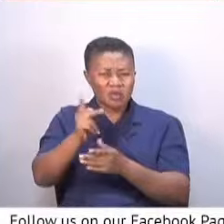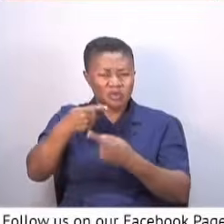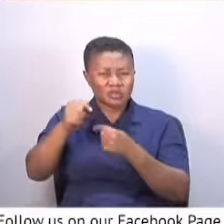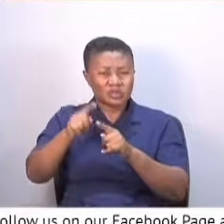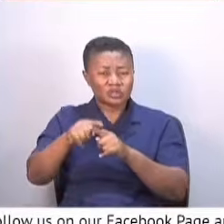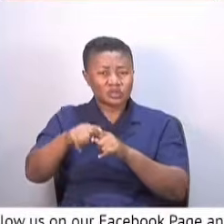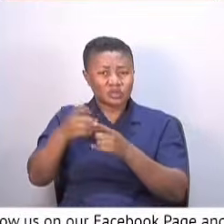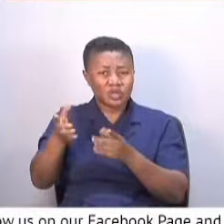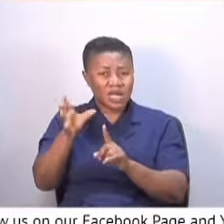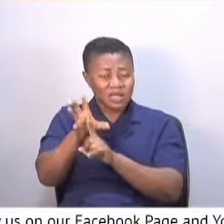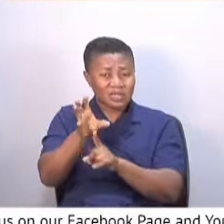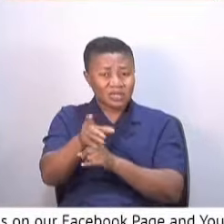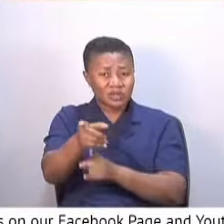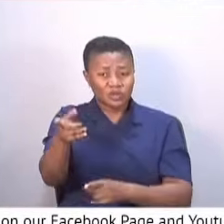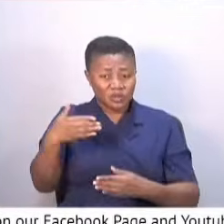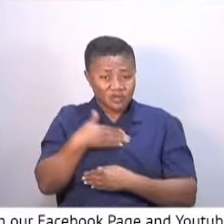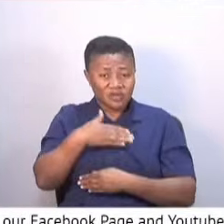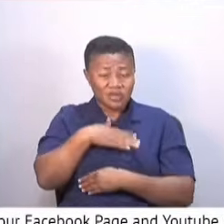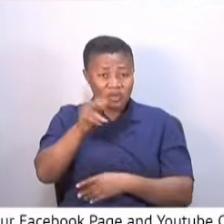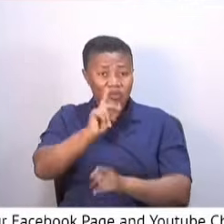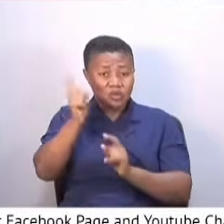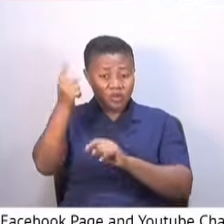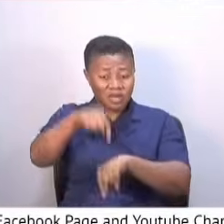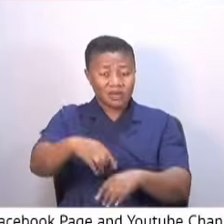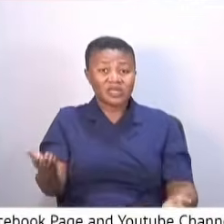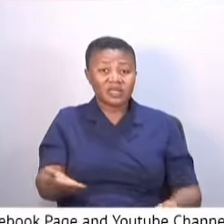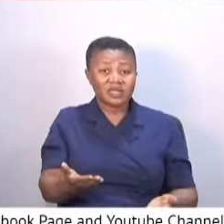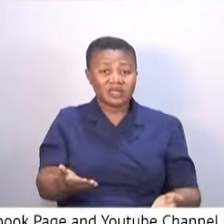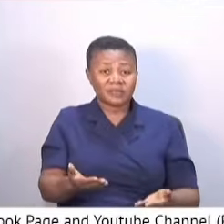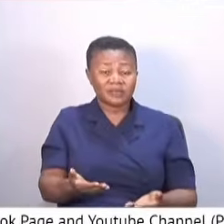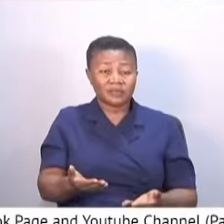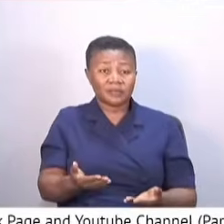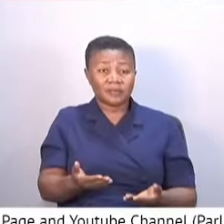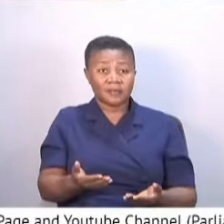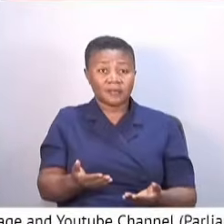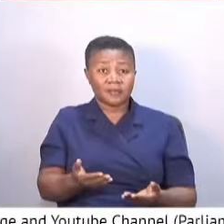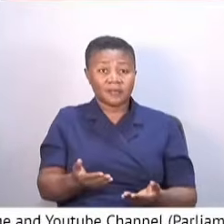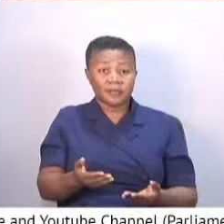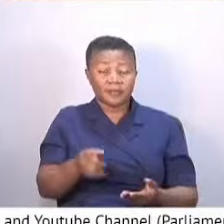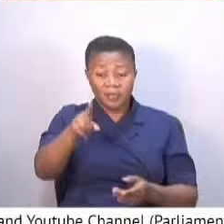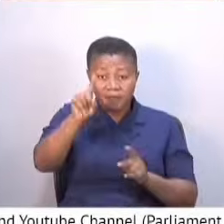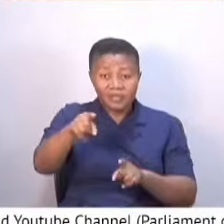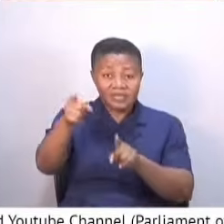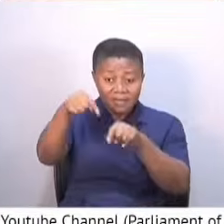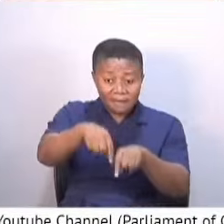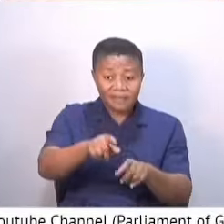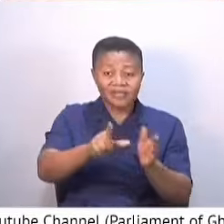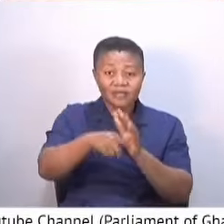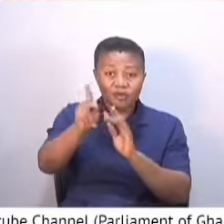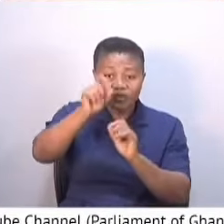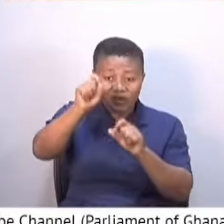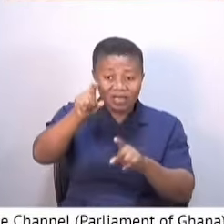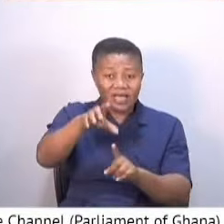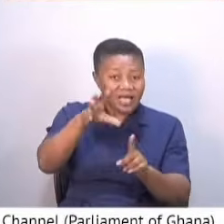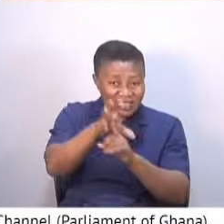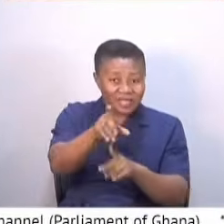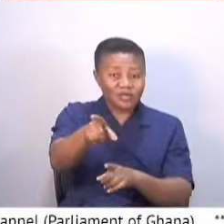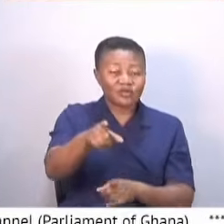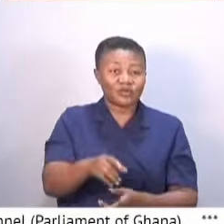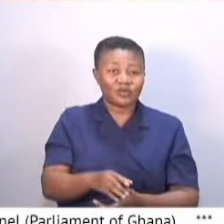because you think your people will visit you in Parliament. Mr. Speaker, they must come and the people must look for them. They voted for